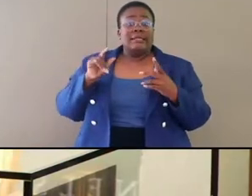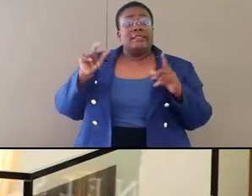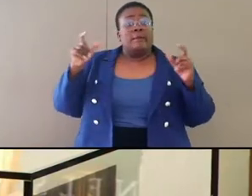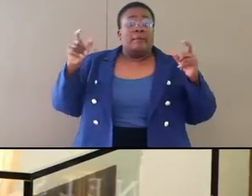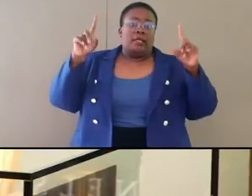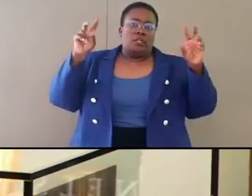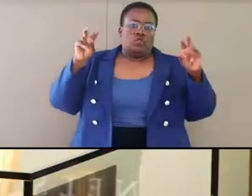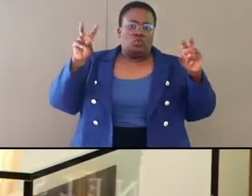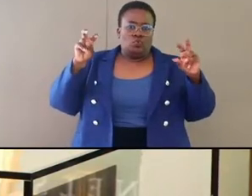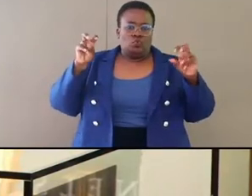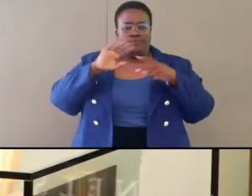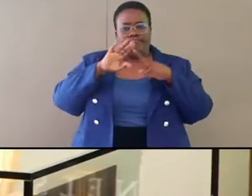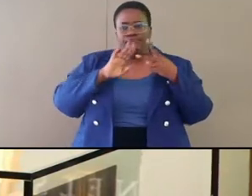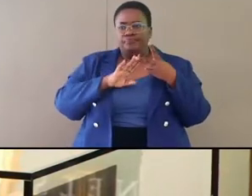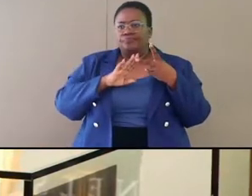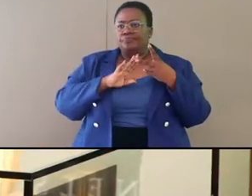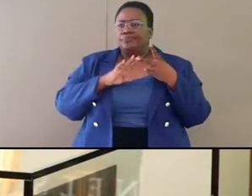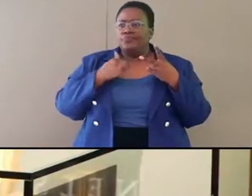had to think about,